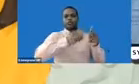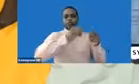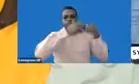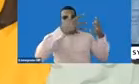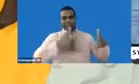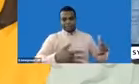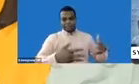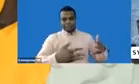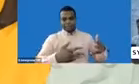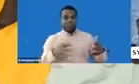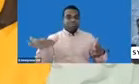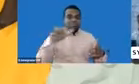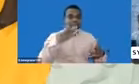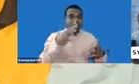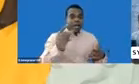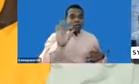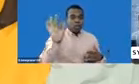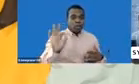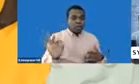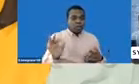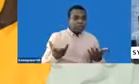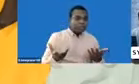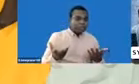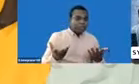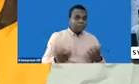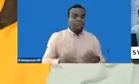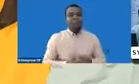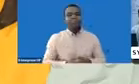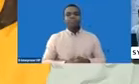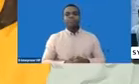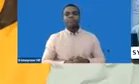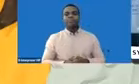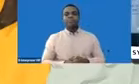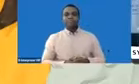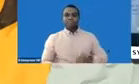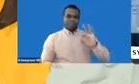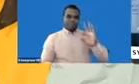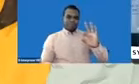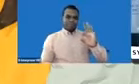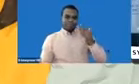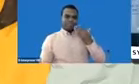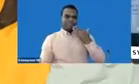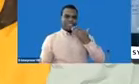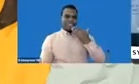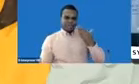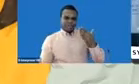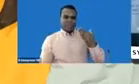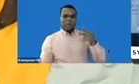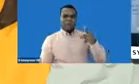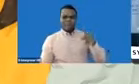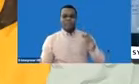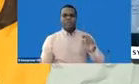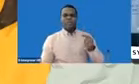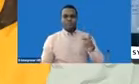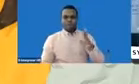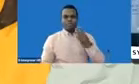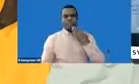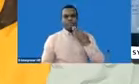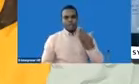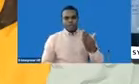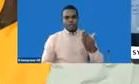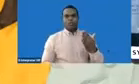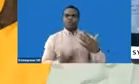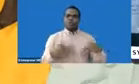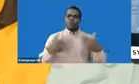Yes, thank you very much, Peter. That was a lot of information in a short time, but we did get a lot of questions. So I